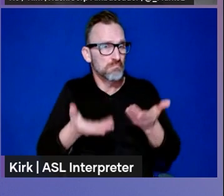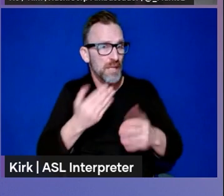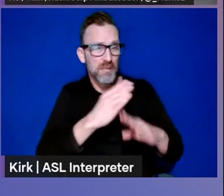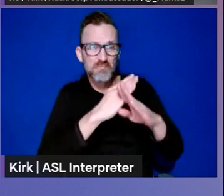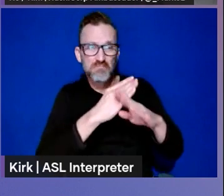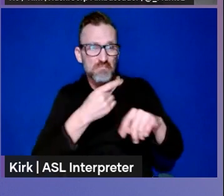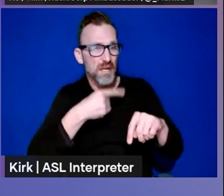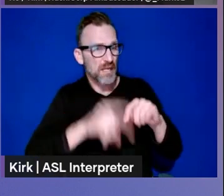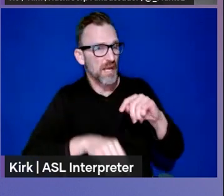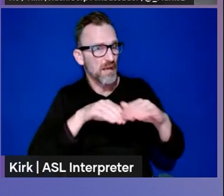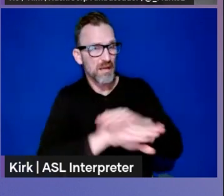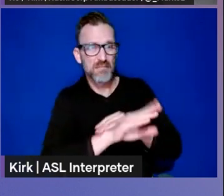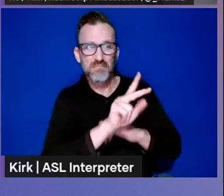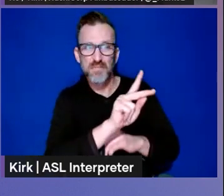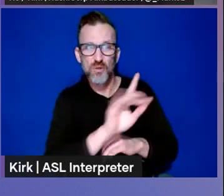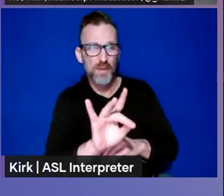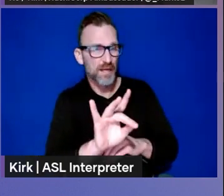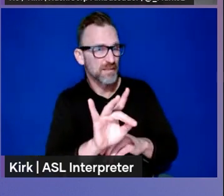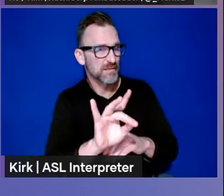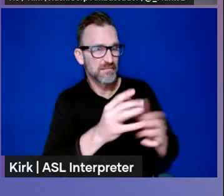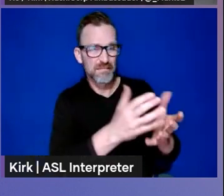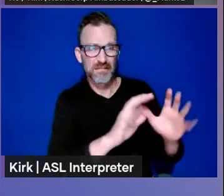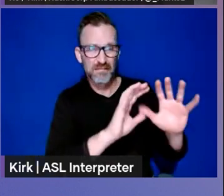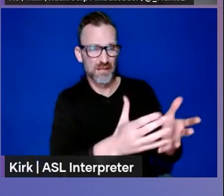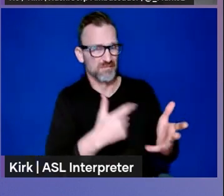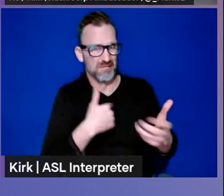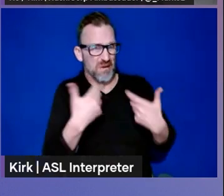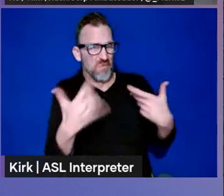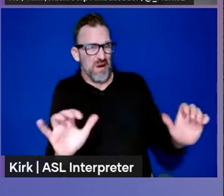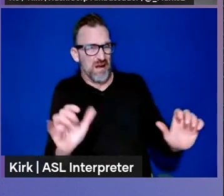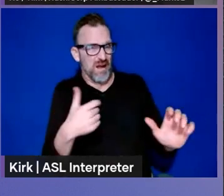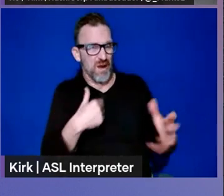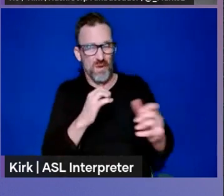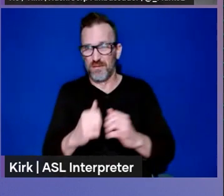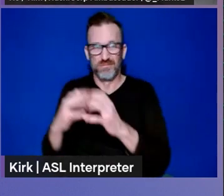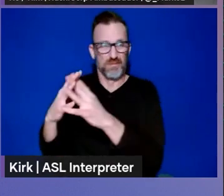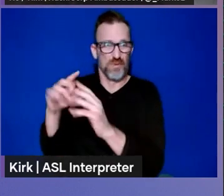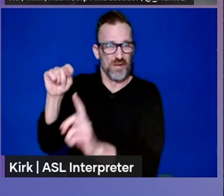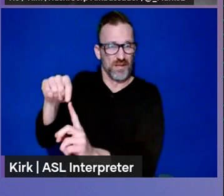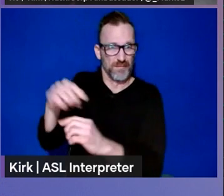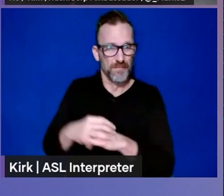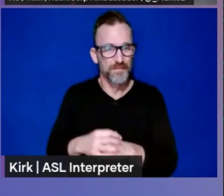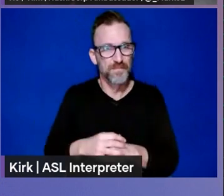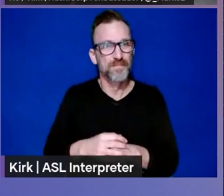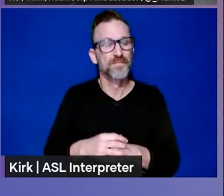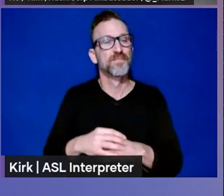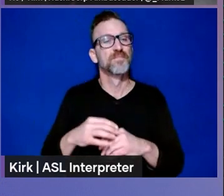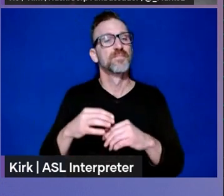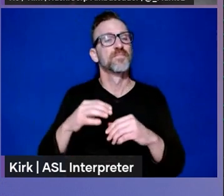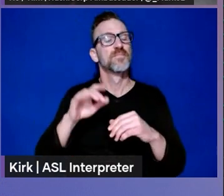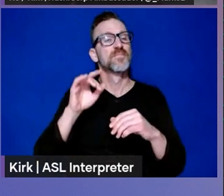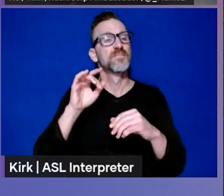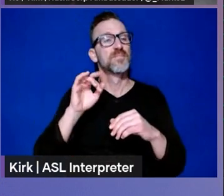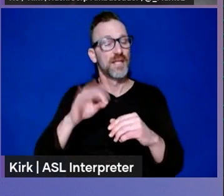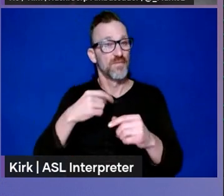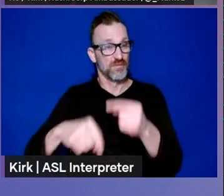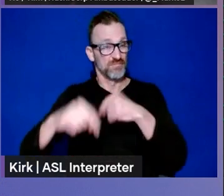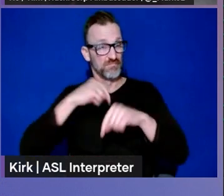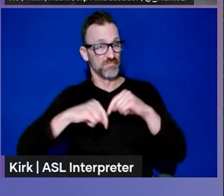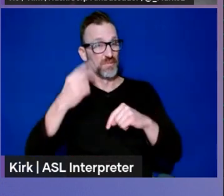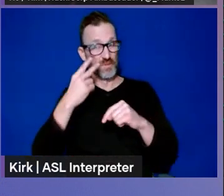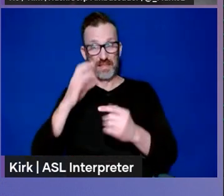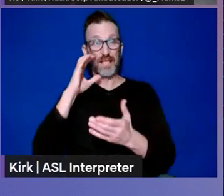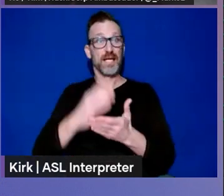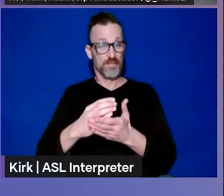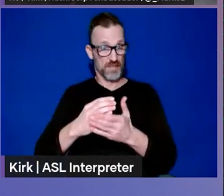or I don't want to have access to Kubernetes cluster. I just want to deploy it somewhere, right? So if you go back, you're going to see the image was built. It was